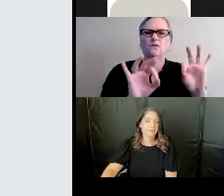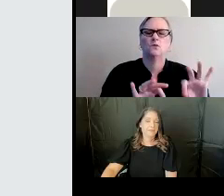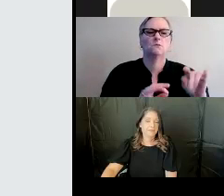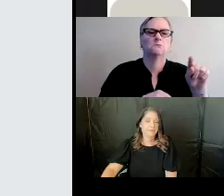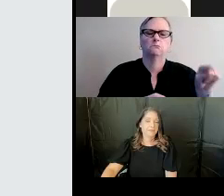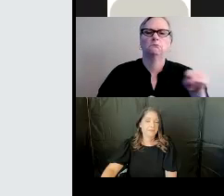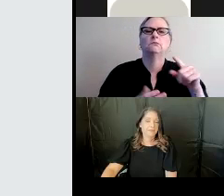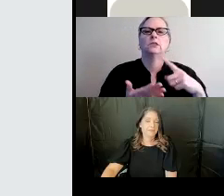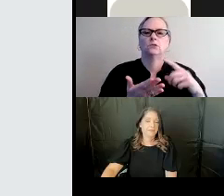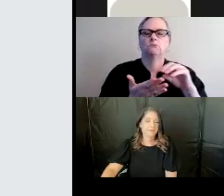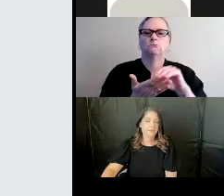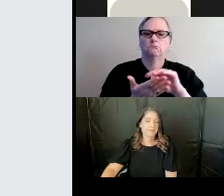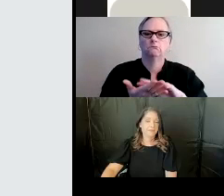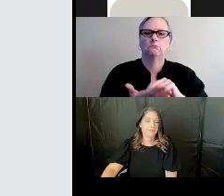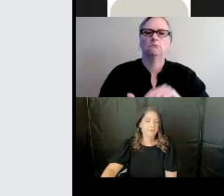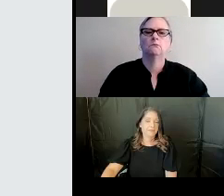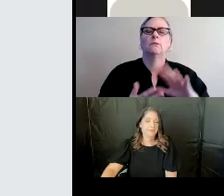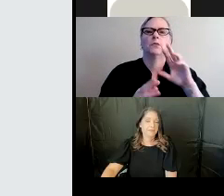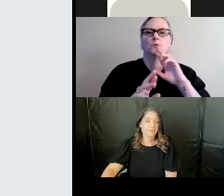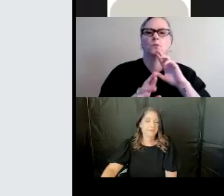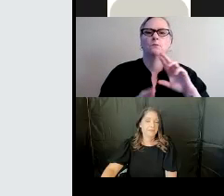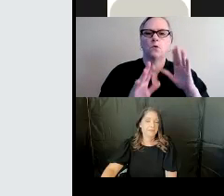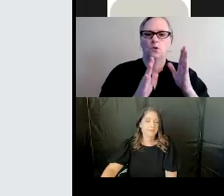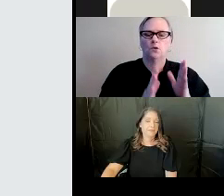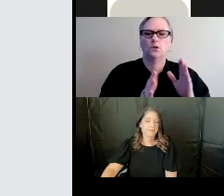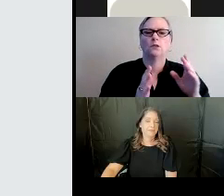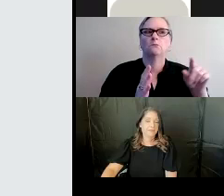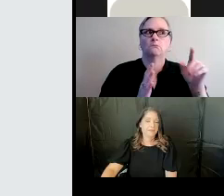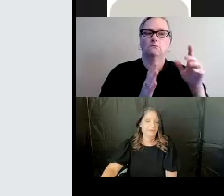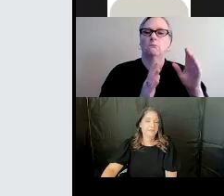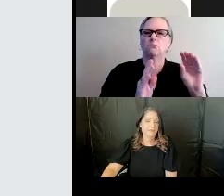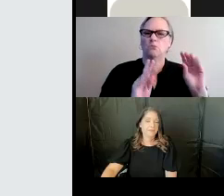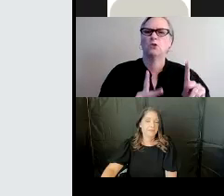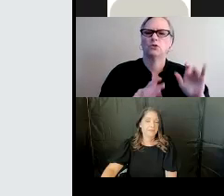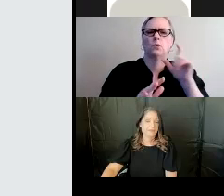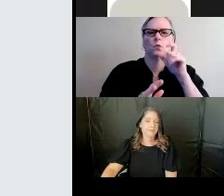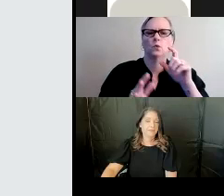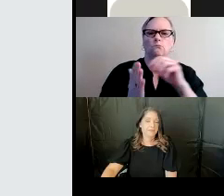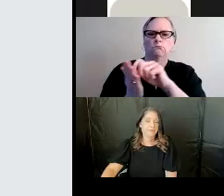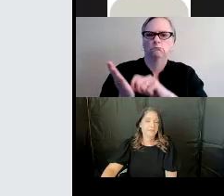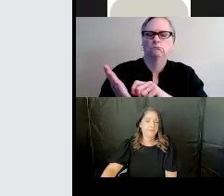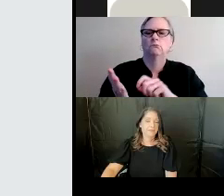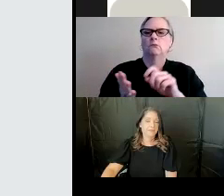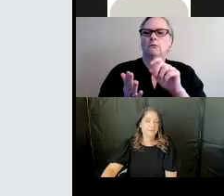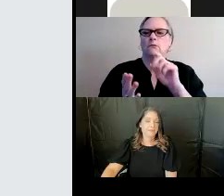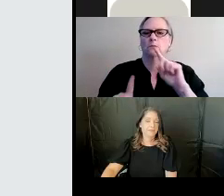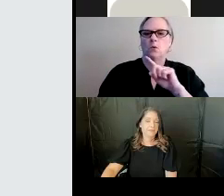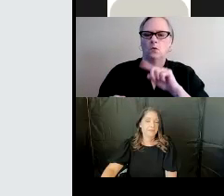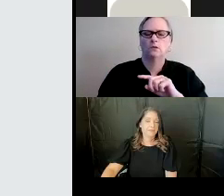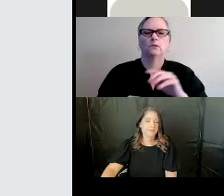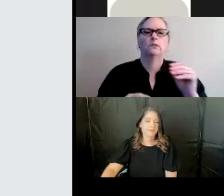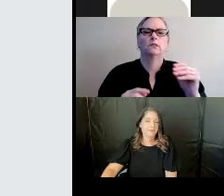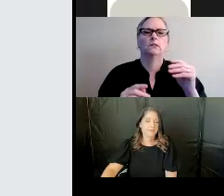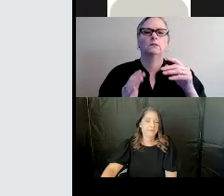the reporting party on the suspected incident of abuse or neglect, an elder or dependent adult.